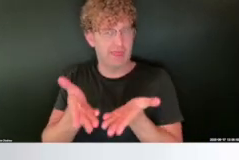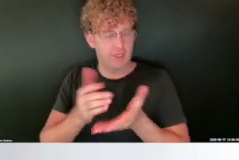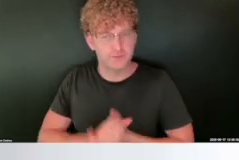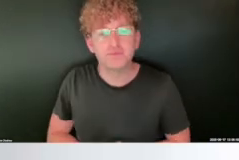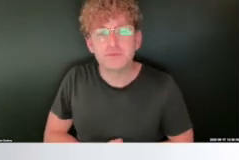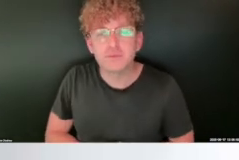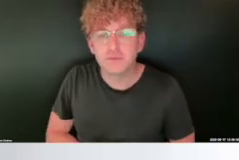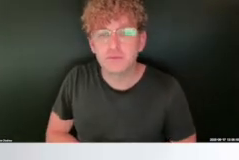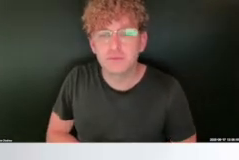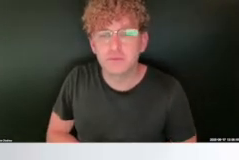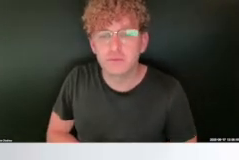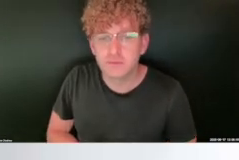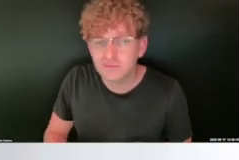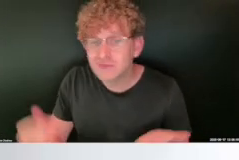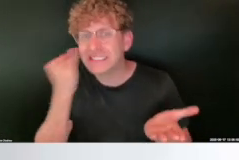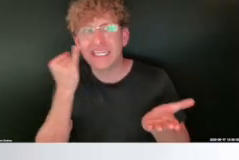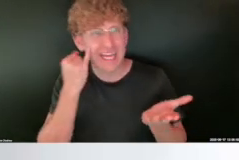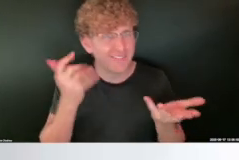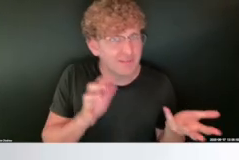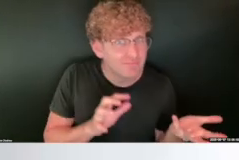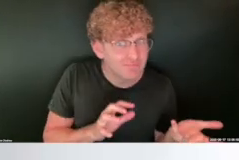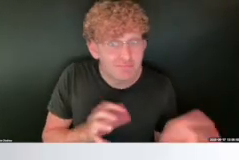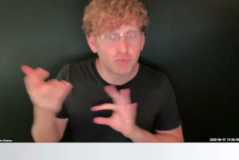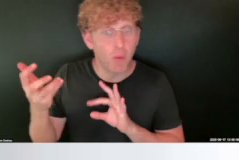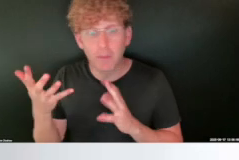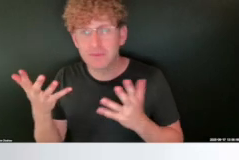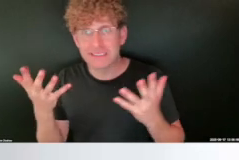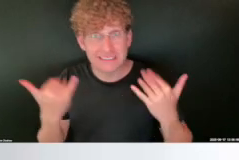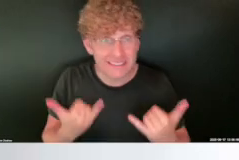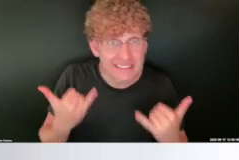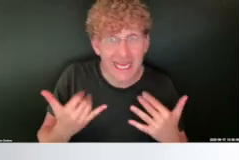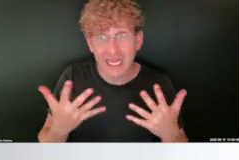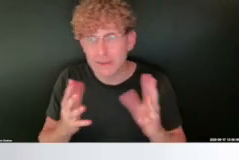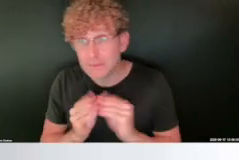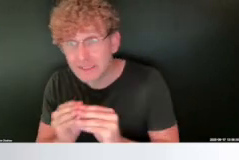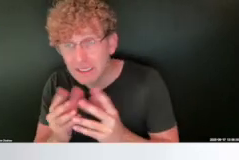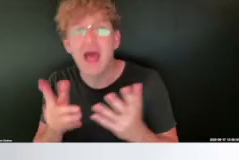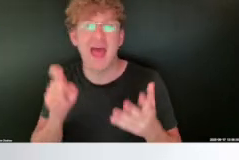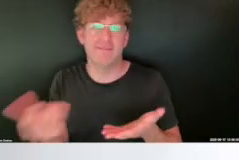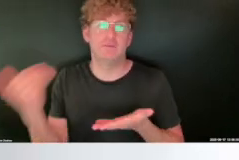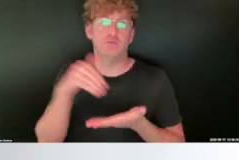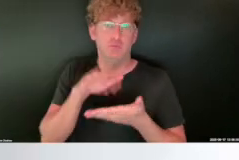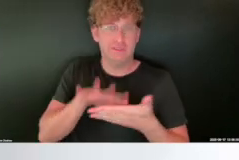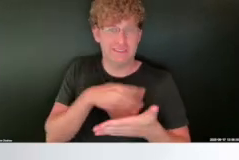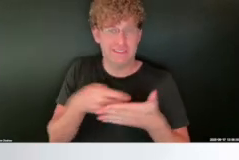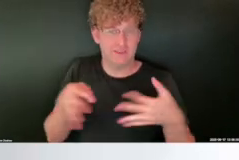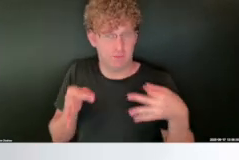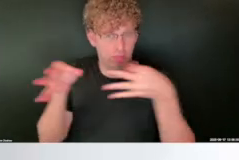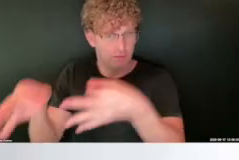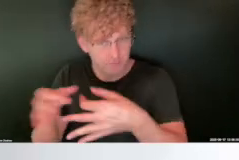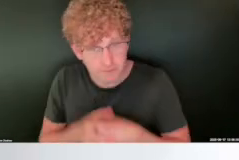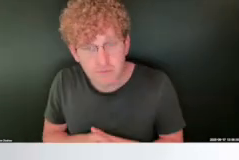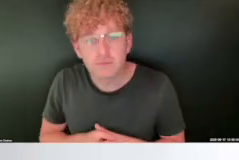If there are any disruptions during today's meeting, we might need to reschedule the meeting. Please ensure that your name